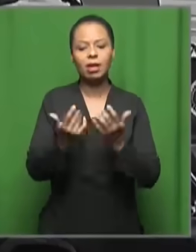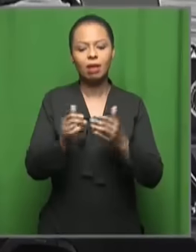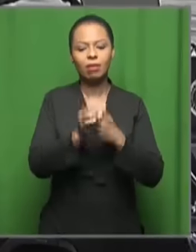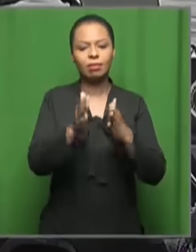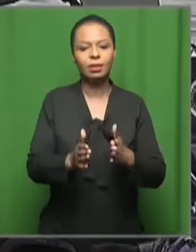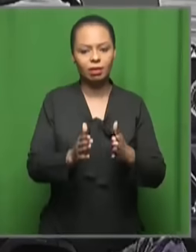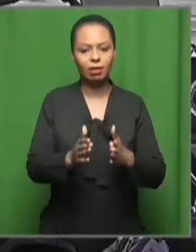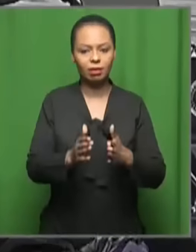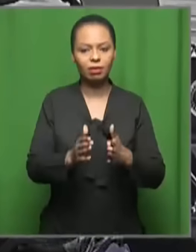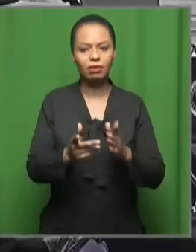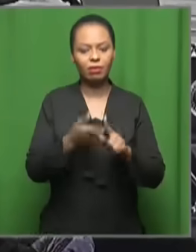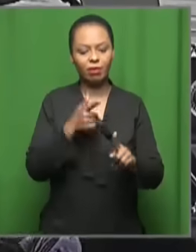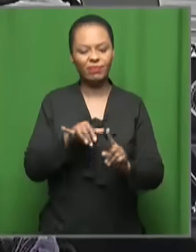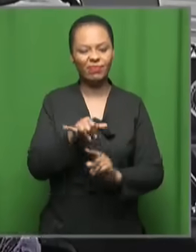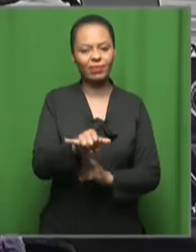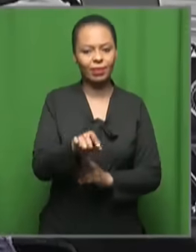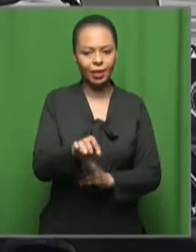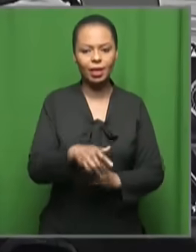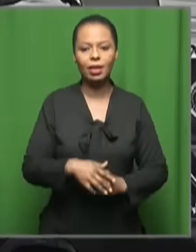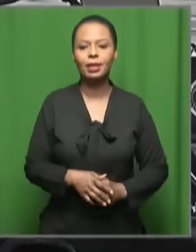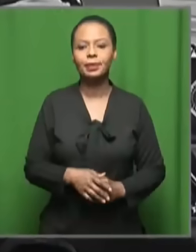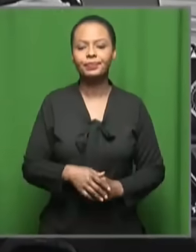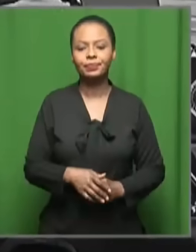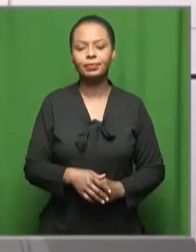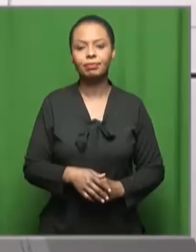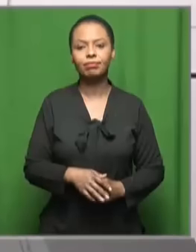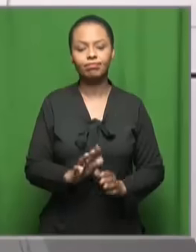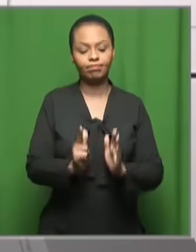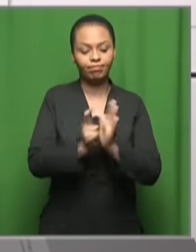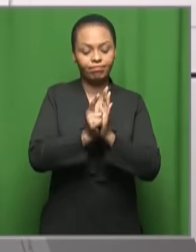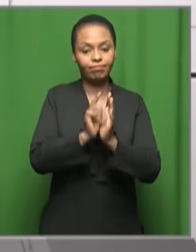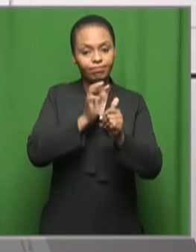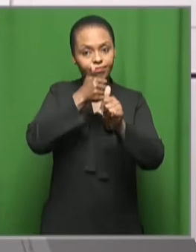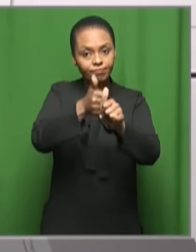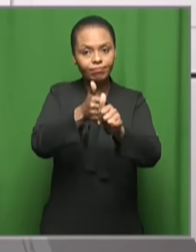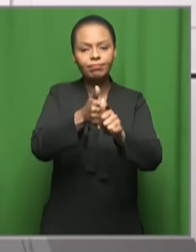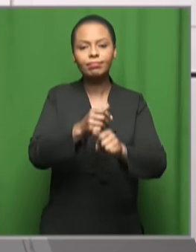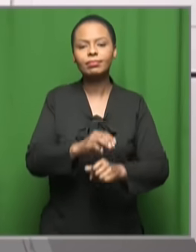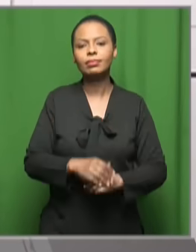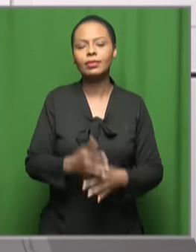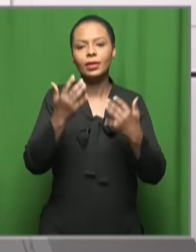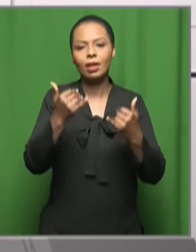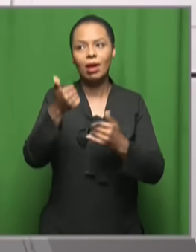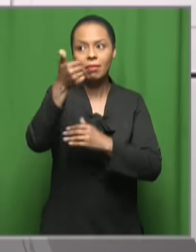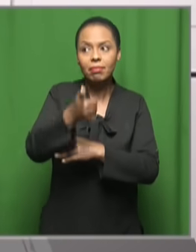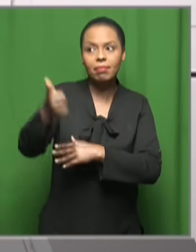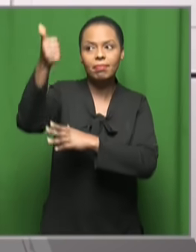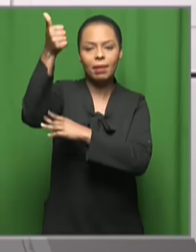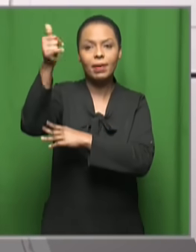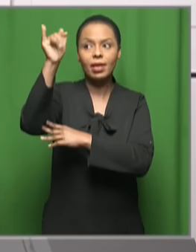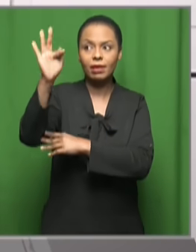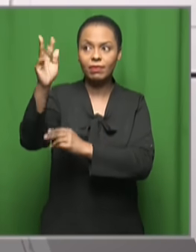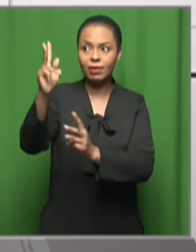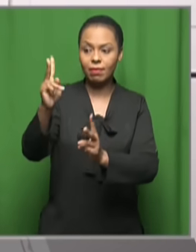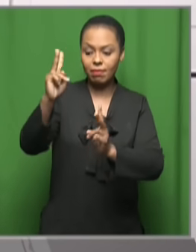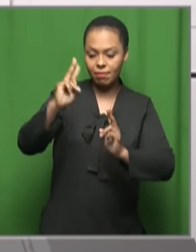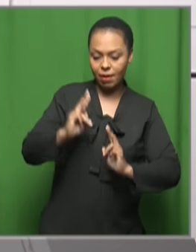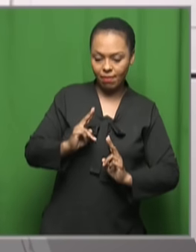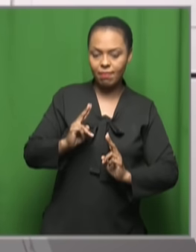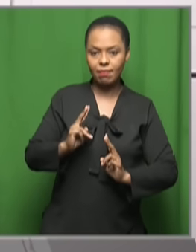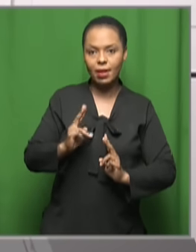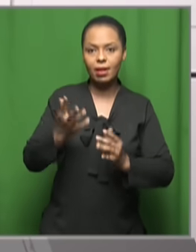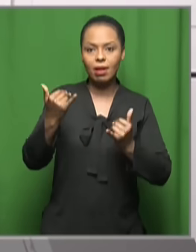Ideally, as far as the protocol goes, ideally you want the head of state to be receiving a head of state. Absolutely.